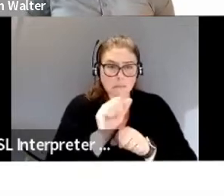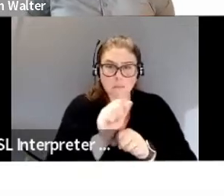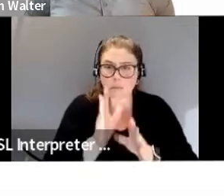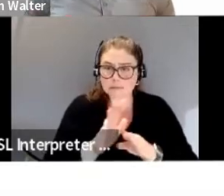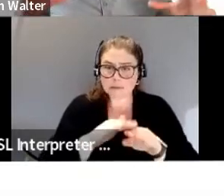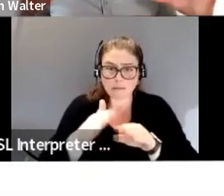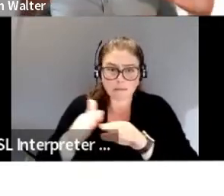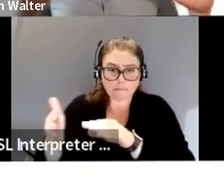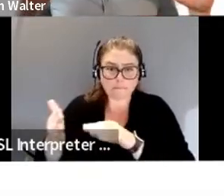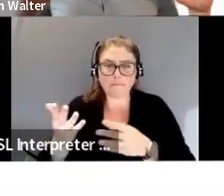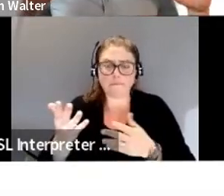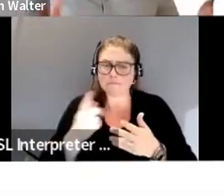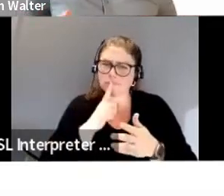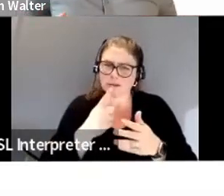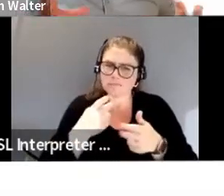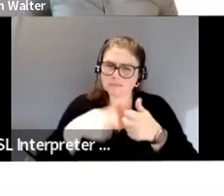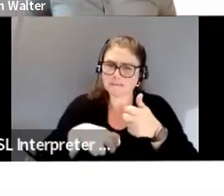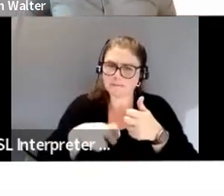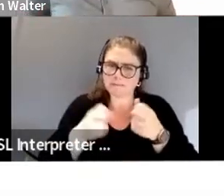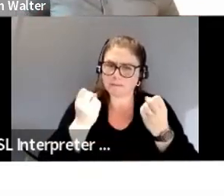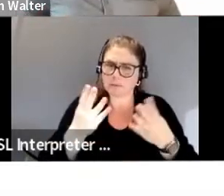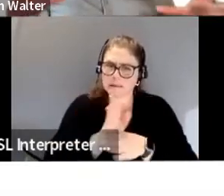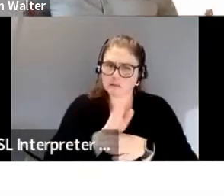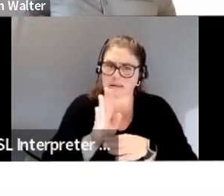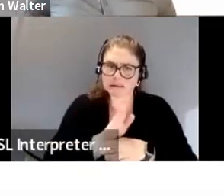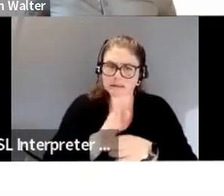right? Now, the cool thing for us